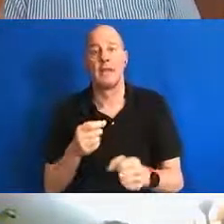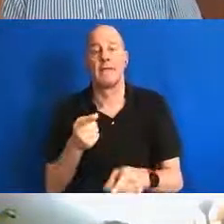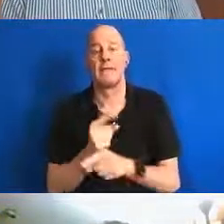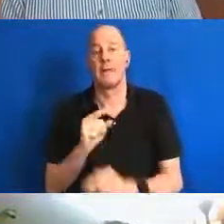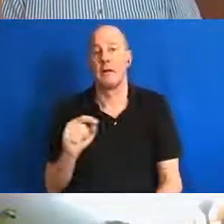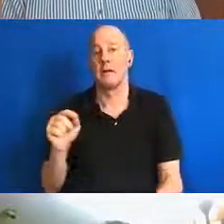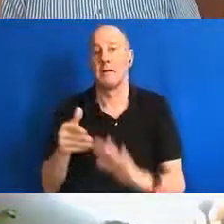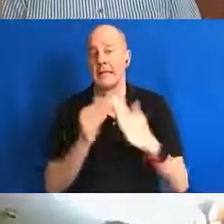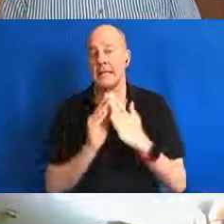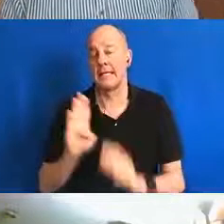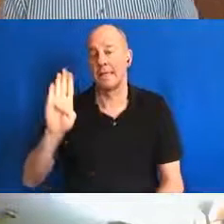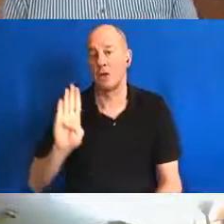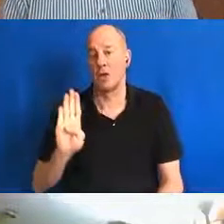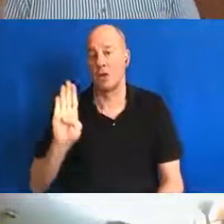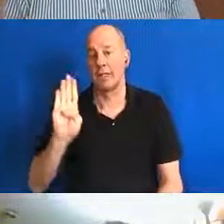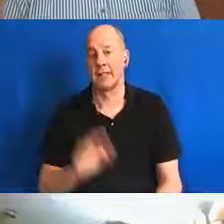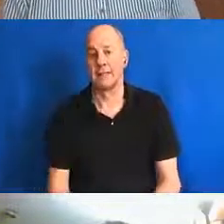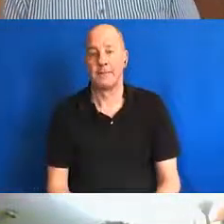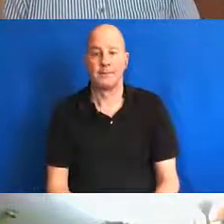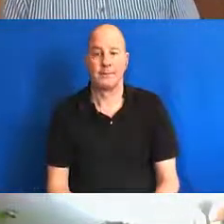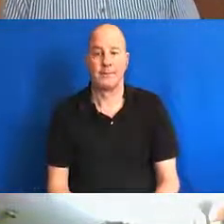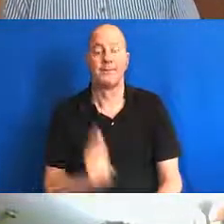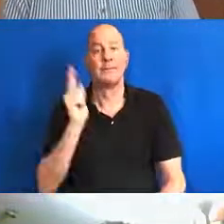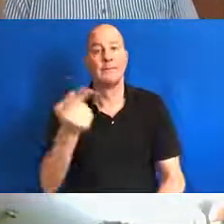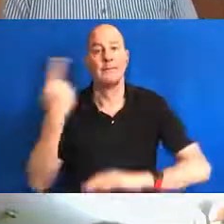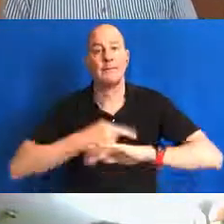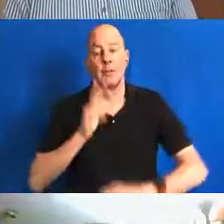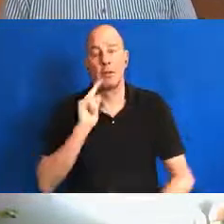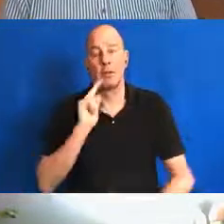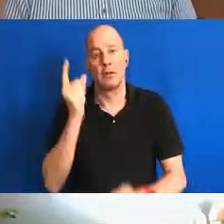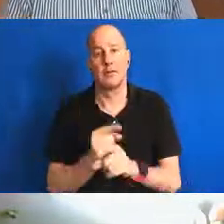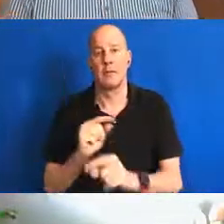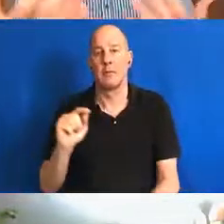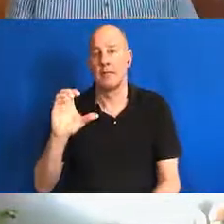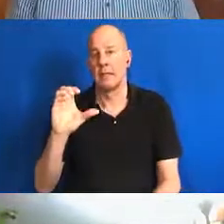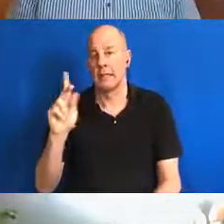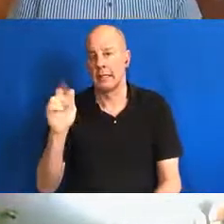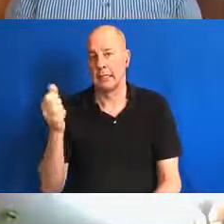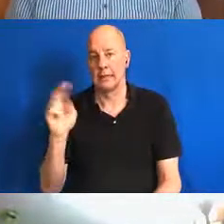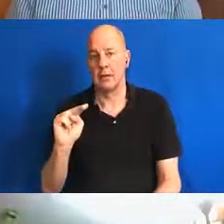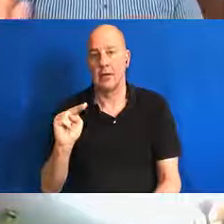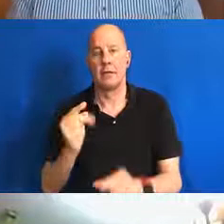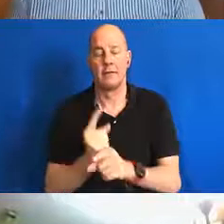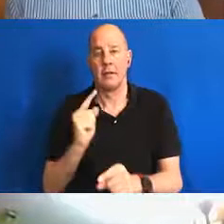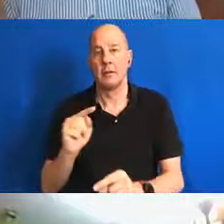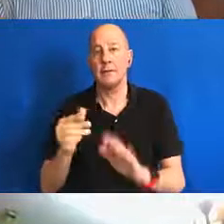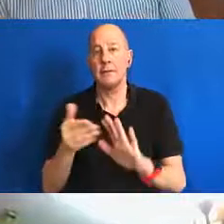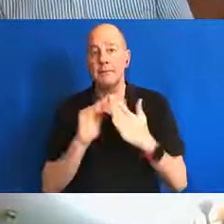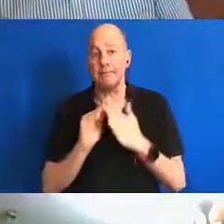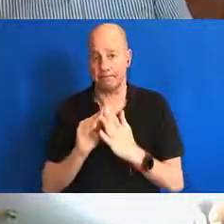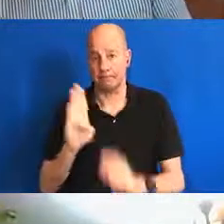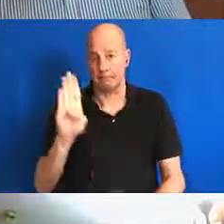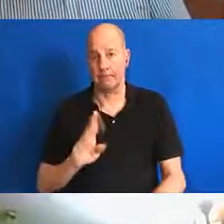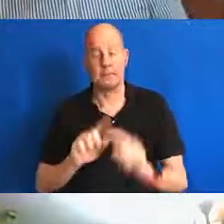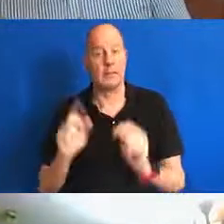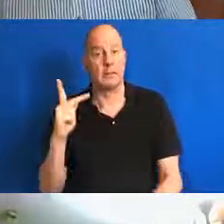Berkeley. And so later today, we're going to be hearing from Kieran Slaughter from the city of Berkeley. But Kieran, you want to